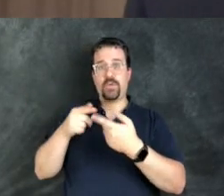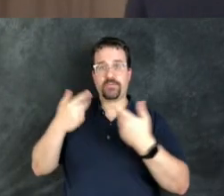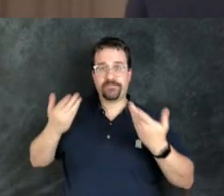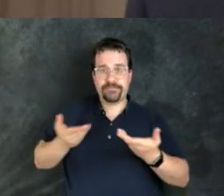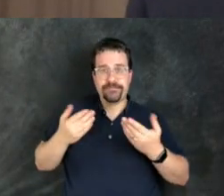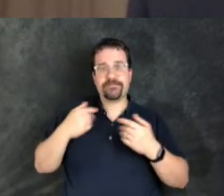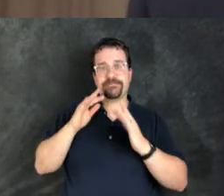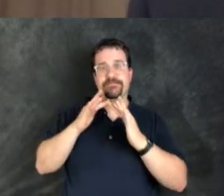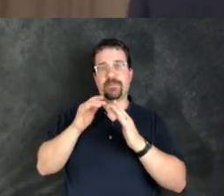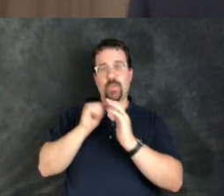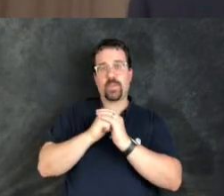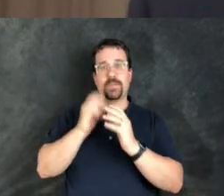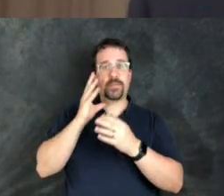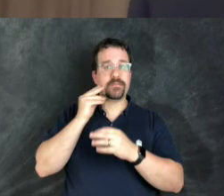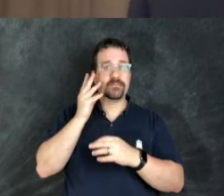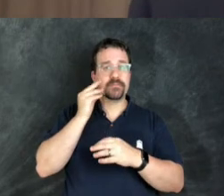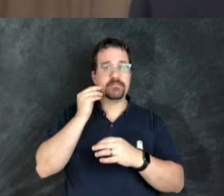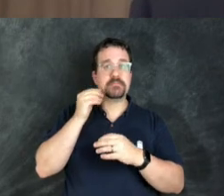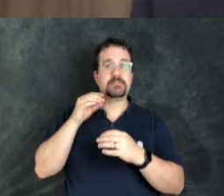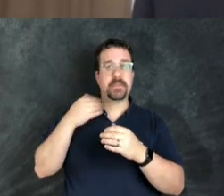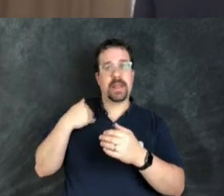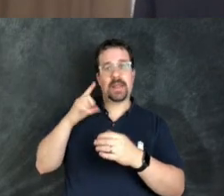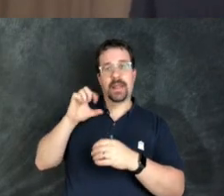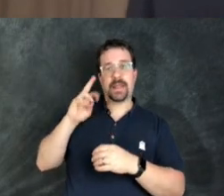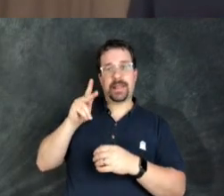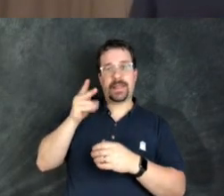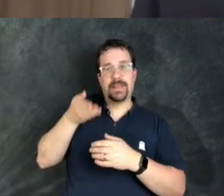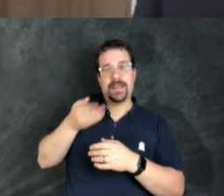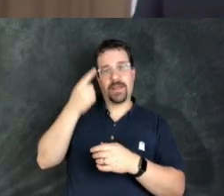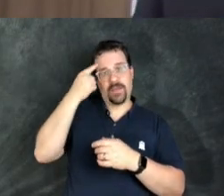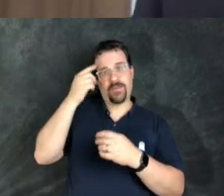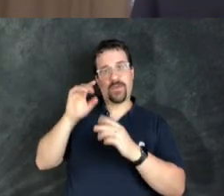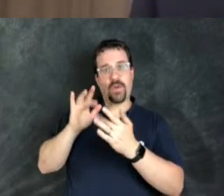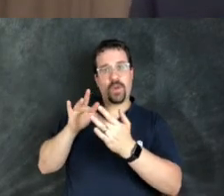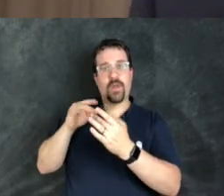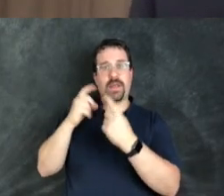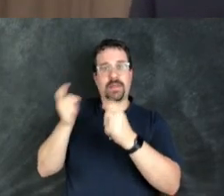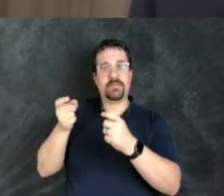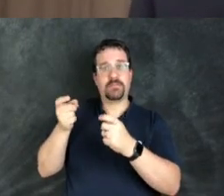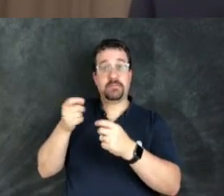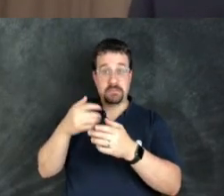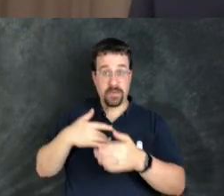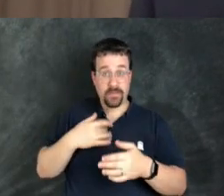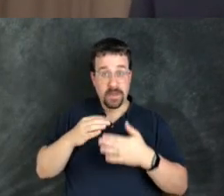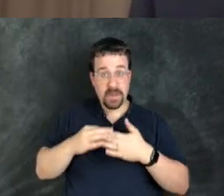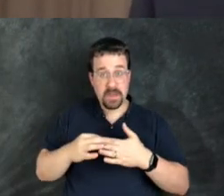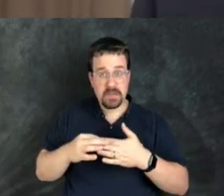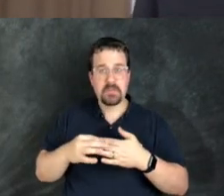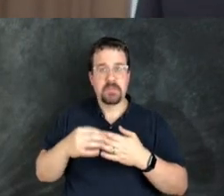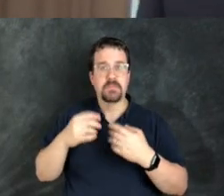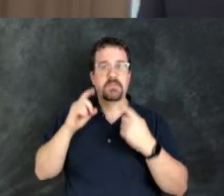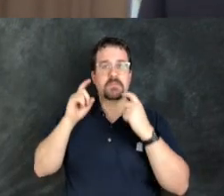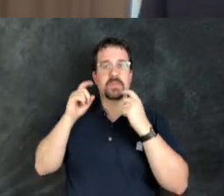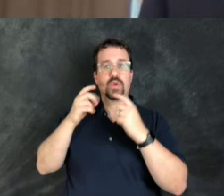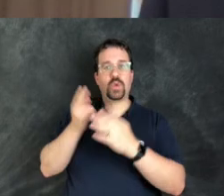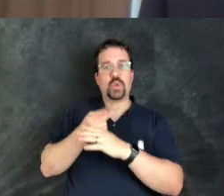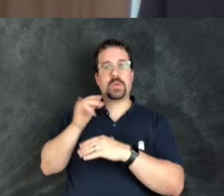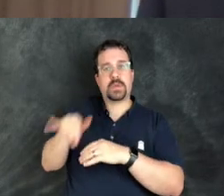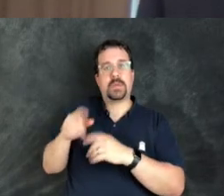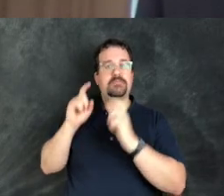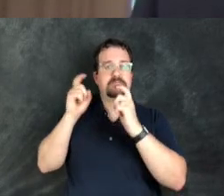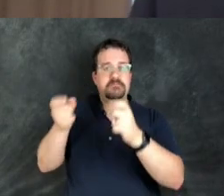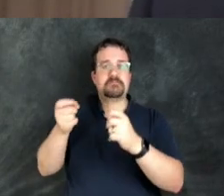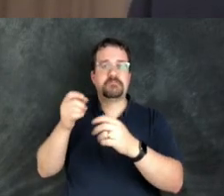experience contains a link to our online giving portal. As you feel led, please use that link to give thanks to God with your gifts, tithes,